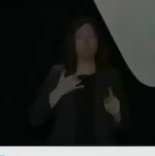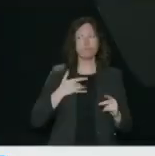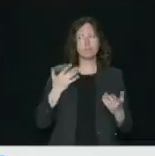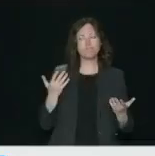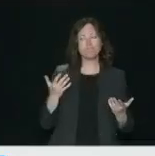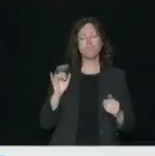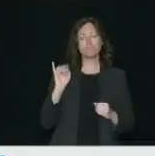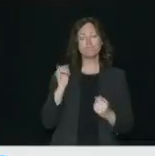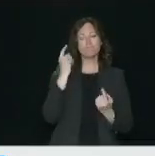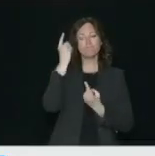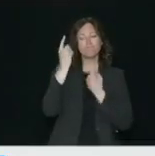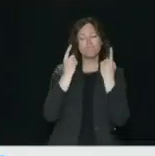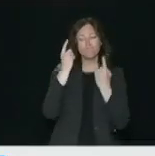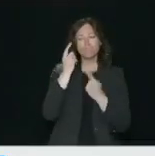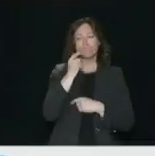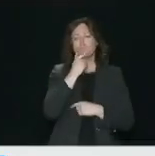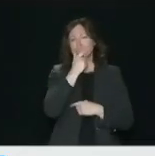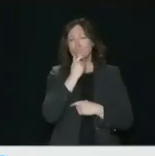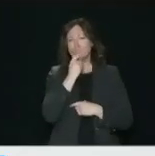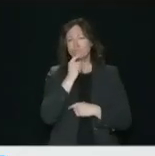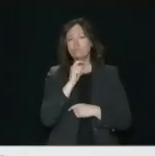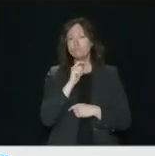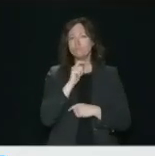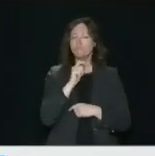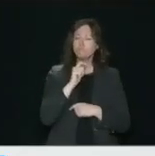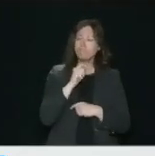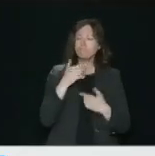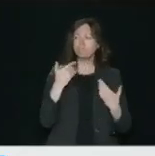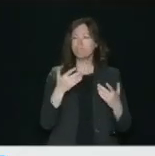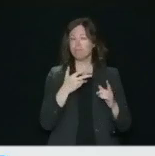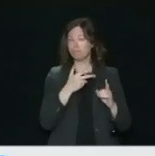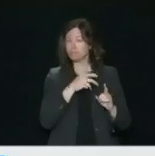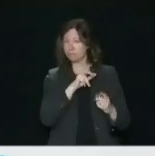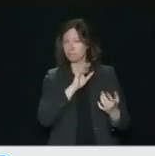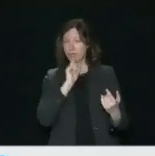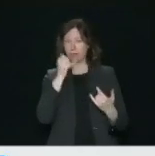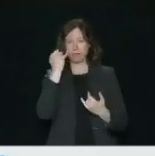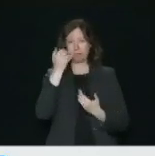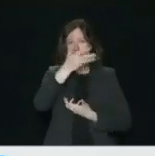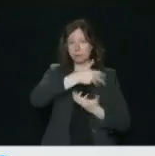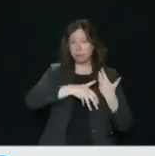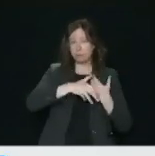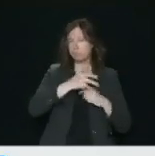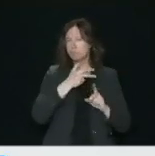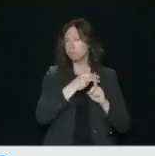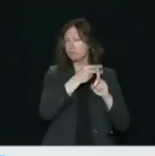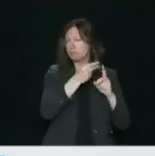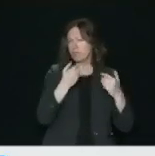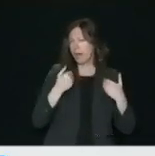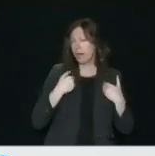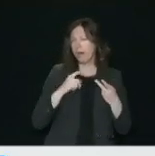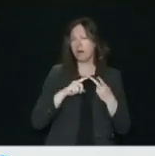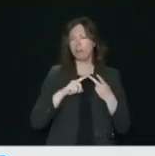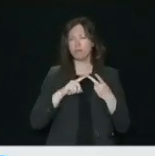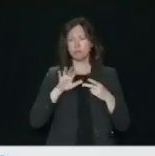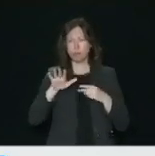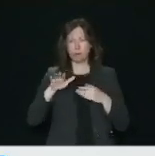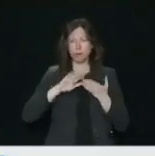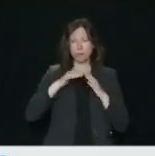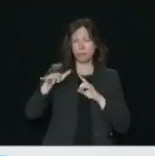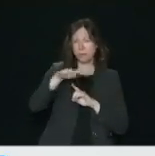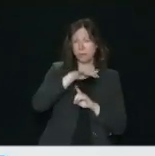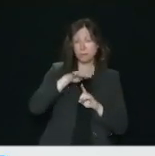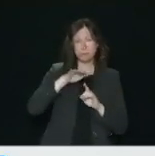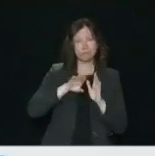measures ease, increased levels of transmission are not unexpected since the SARS-CoV-2 virus is still